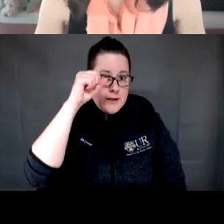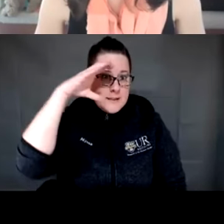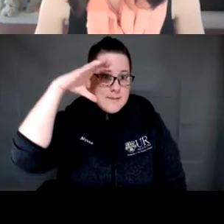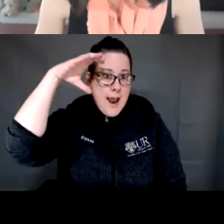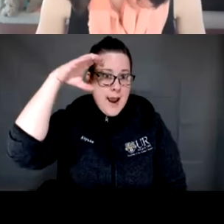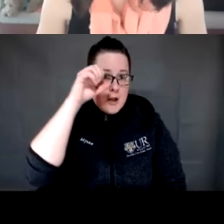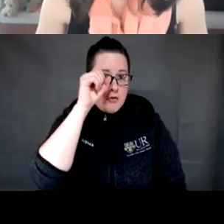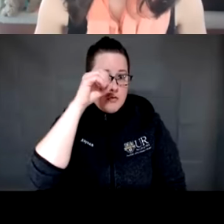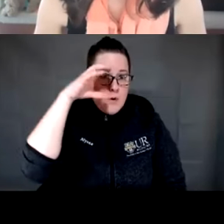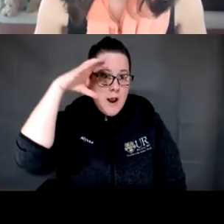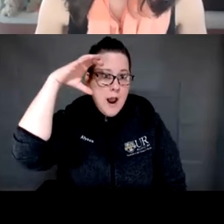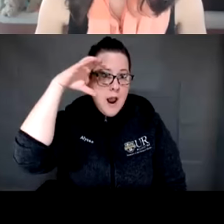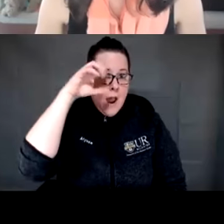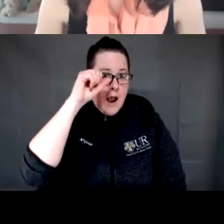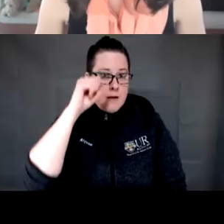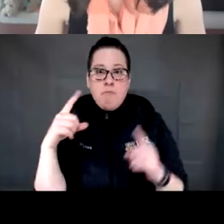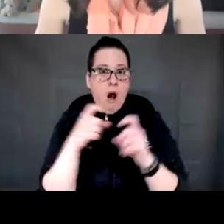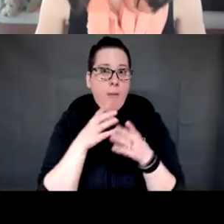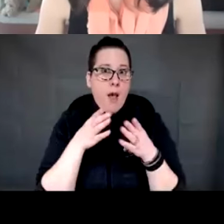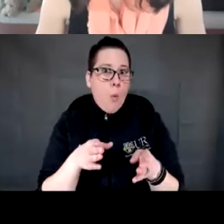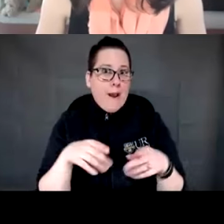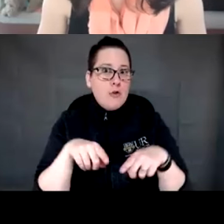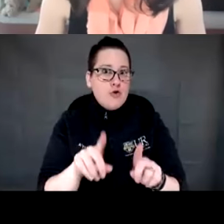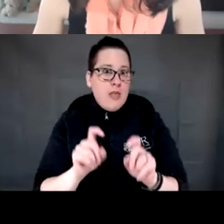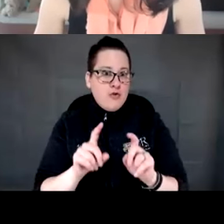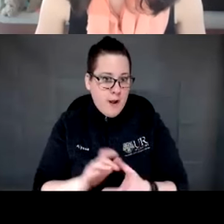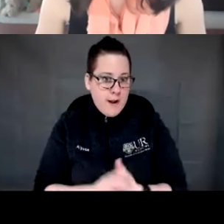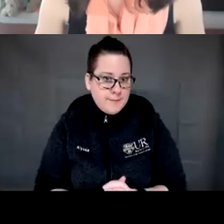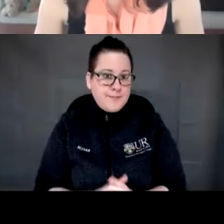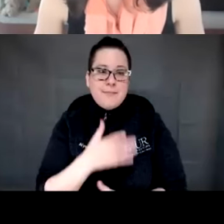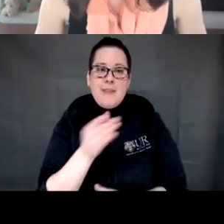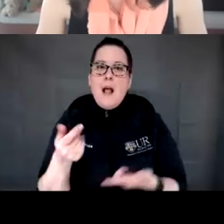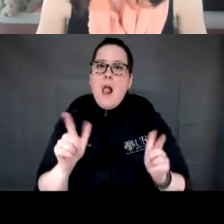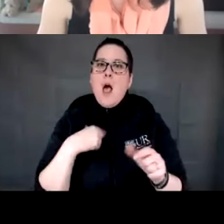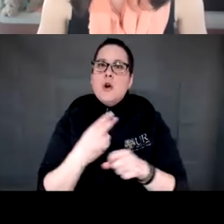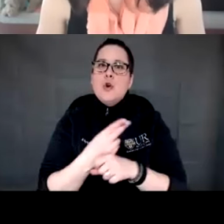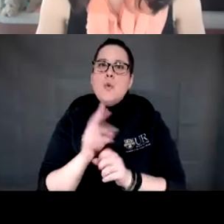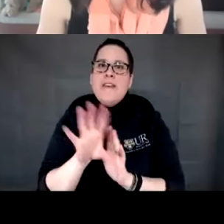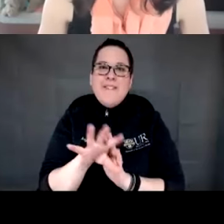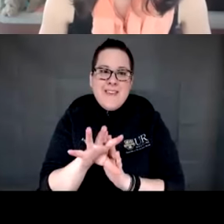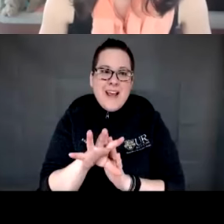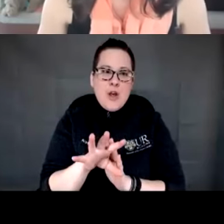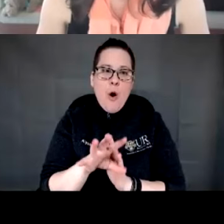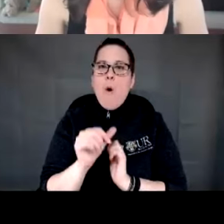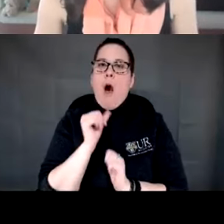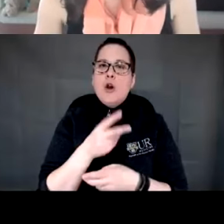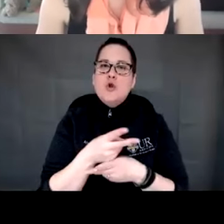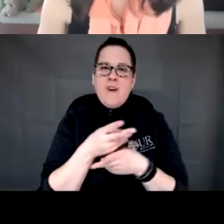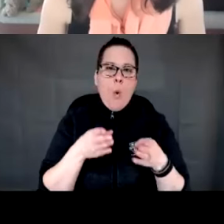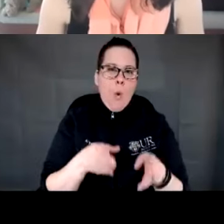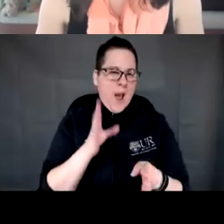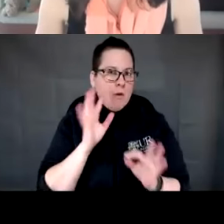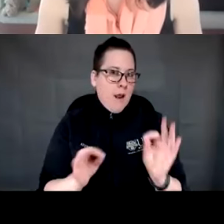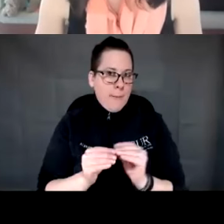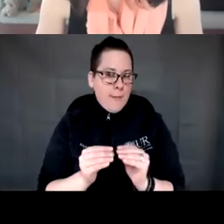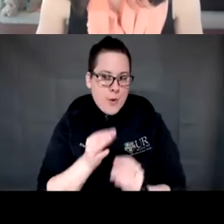contracts in rather complex ways throughout the trial. And it also allowed us to use this video data in an unsupervised way that I'll tell you about more